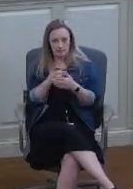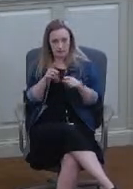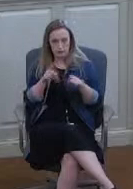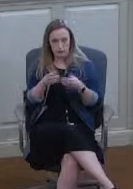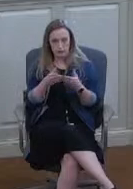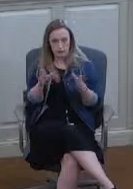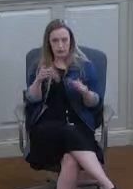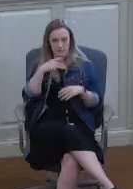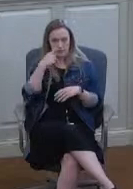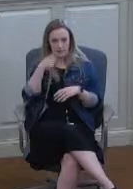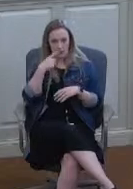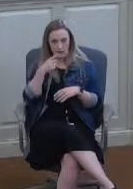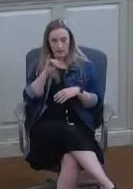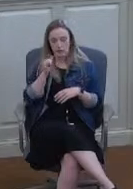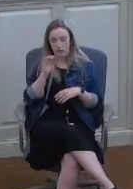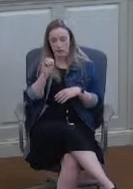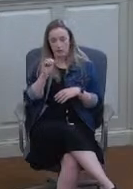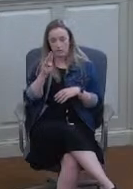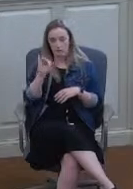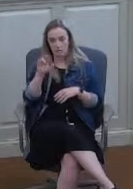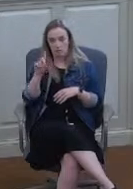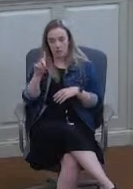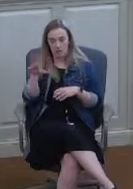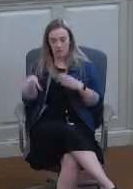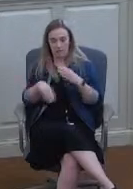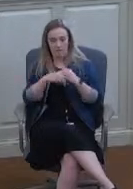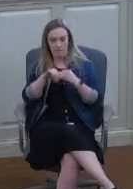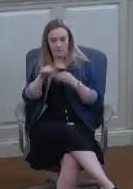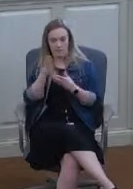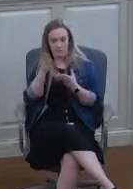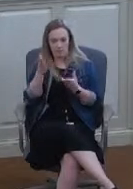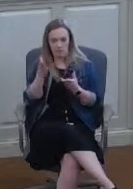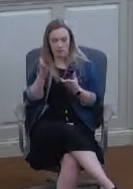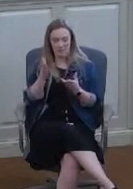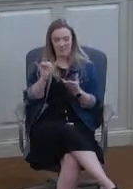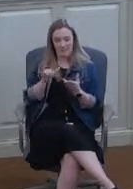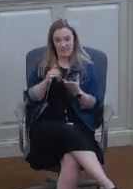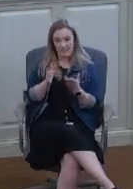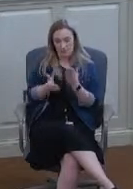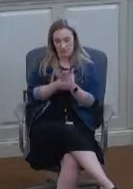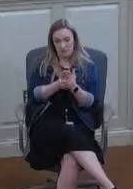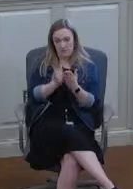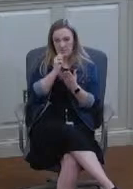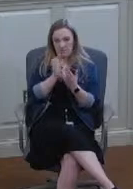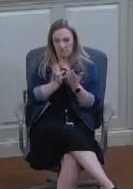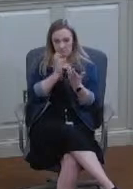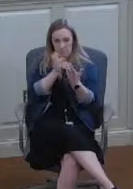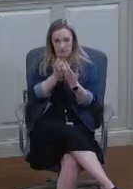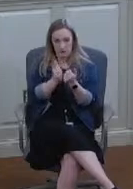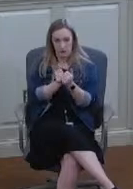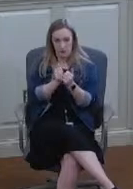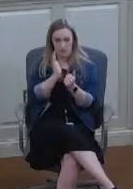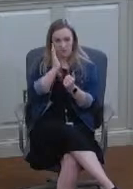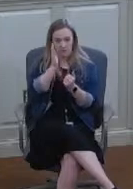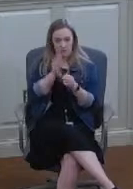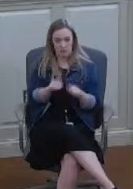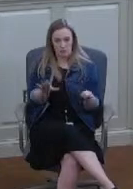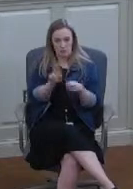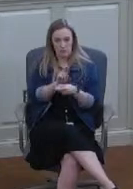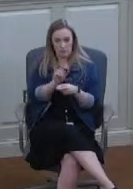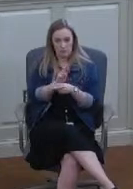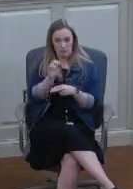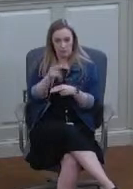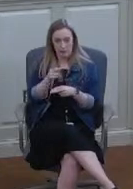Commissioner Jim Boyd incorporated the following into the motion. The proposed amendment is inconsistent with the future land use map, with the comprehensive